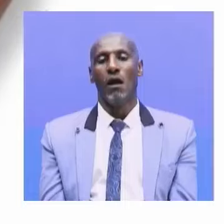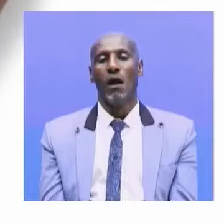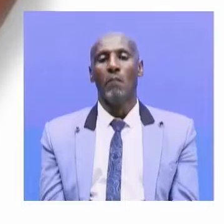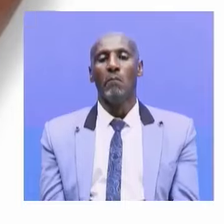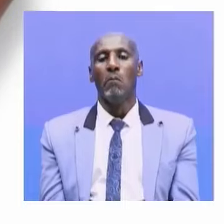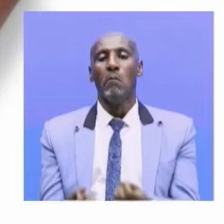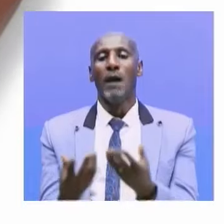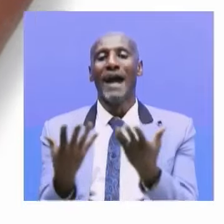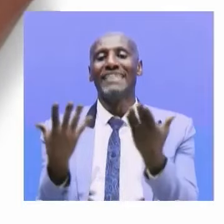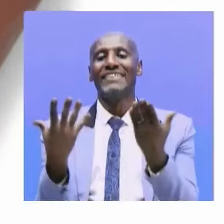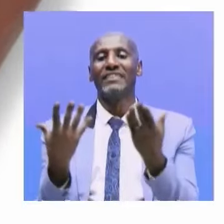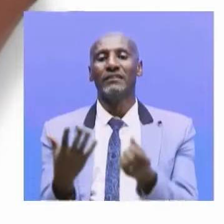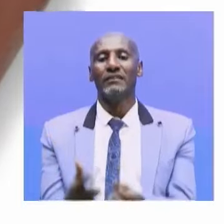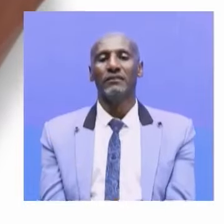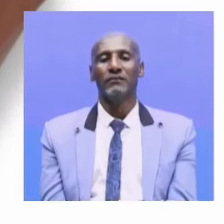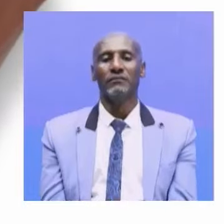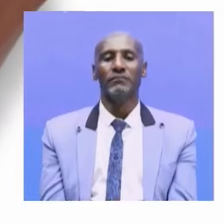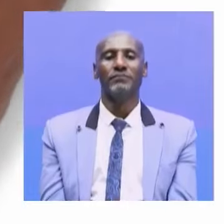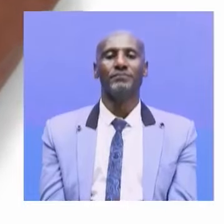much,